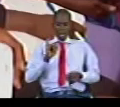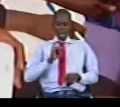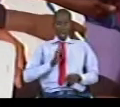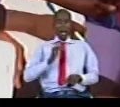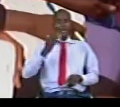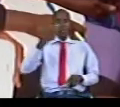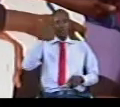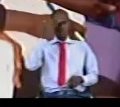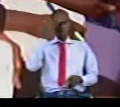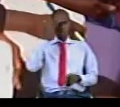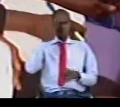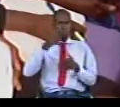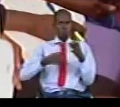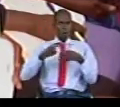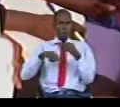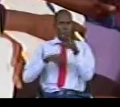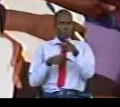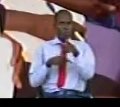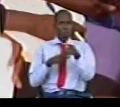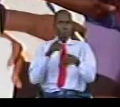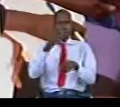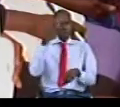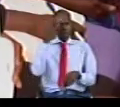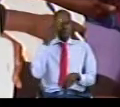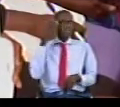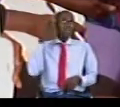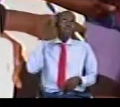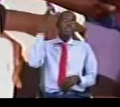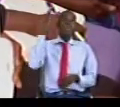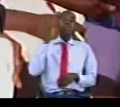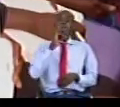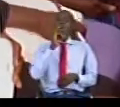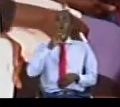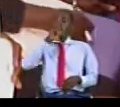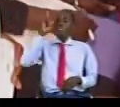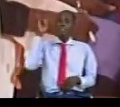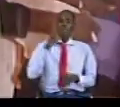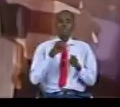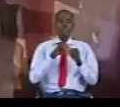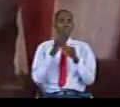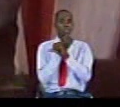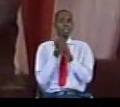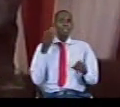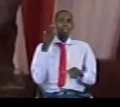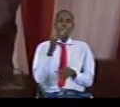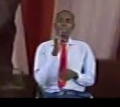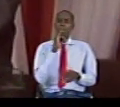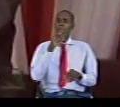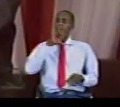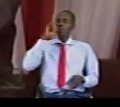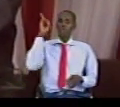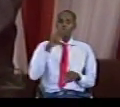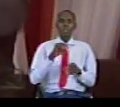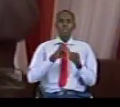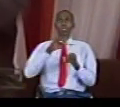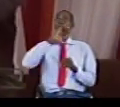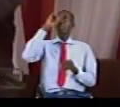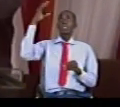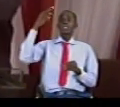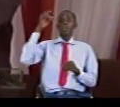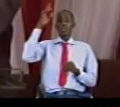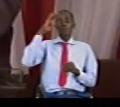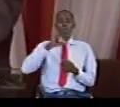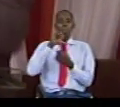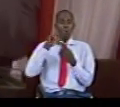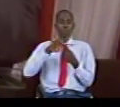I know. There's assurance in salvation. There's assurance in the grace of God. When your sins are forgiven, when he